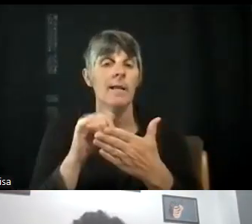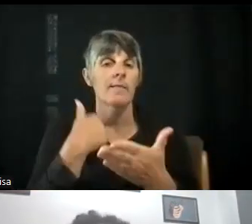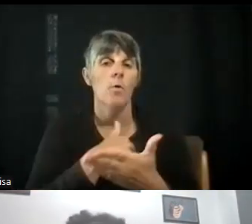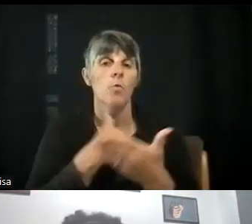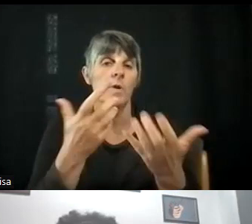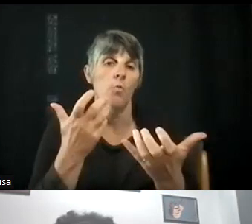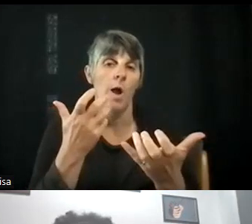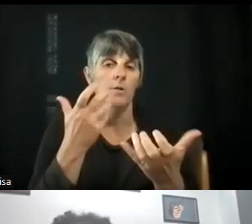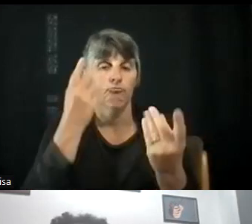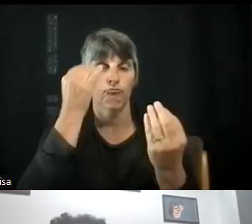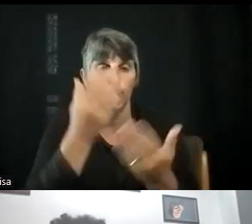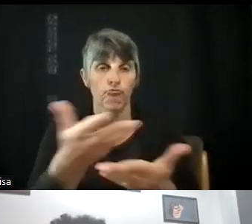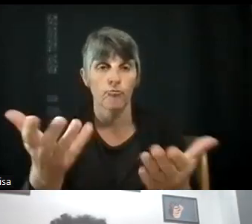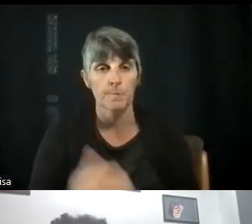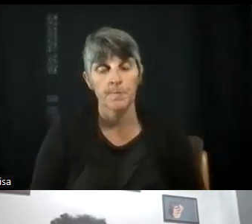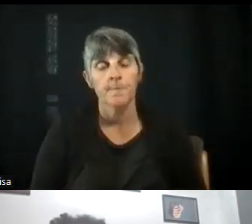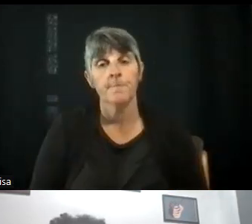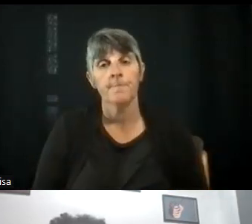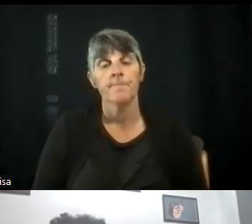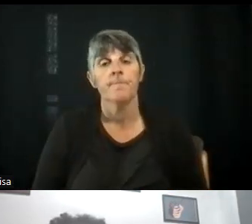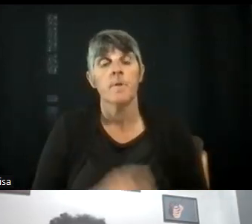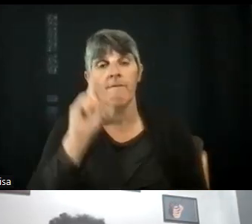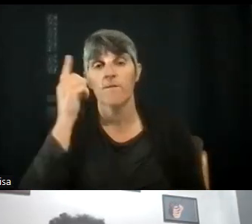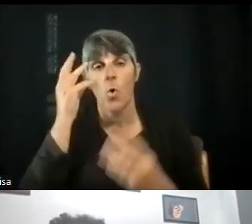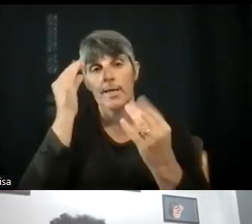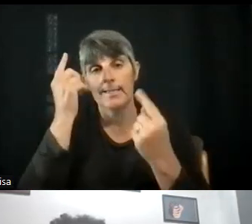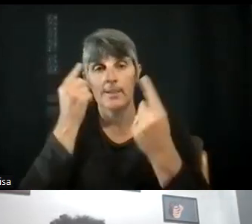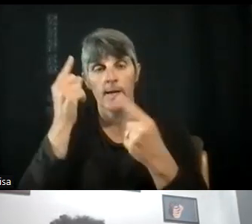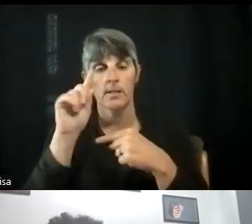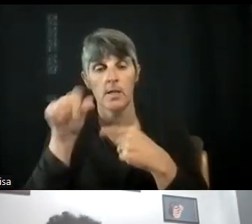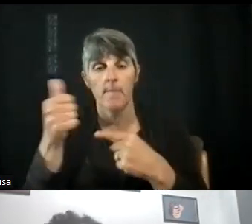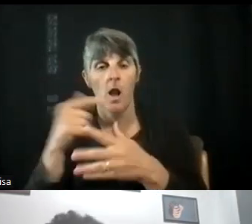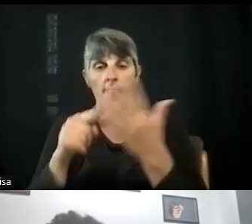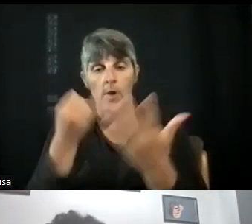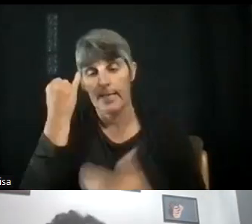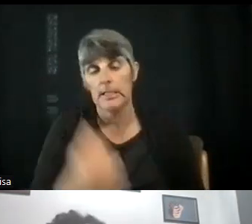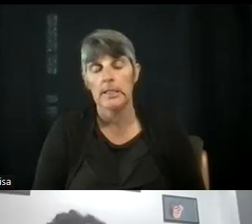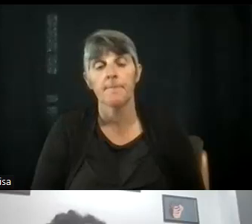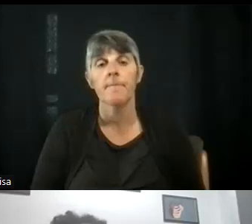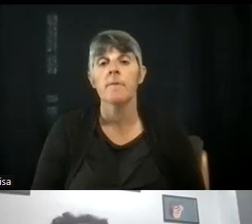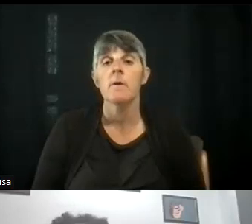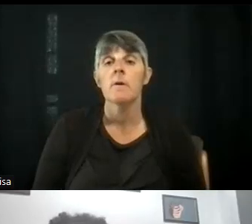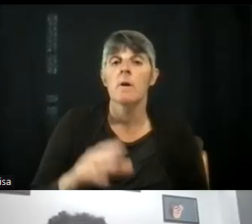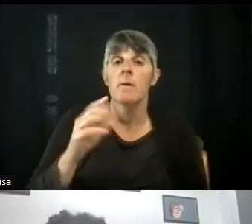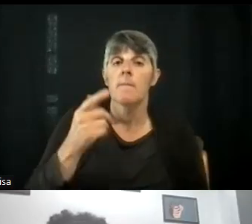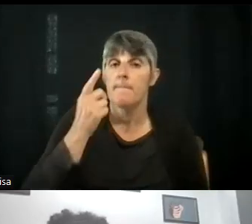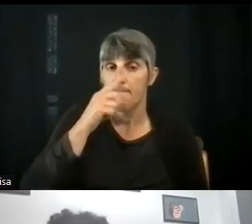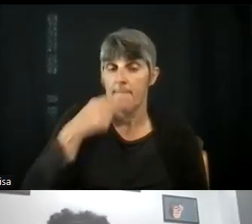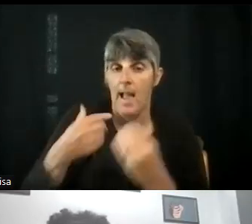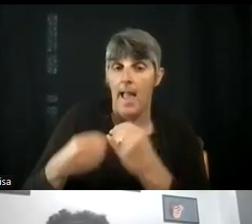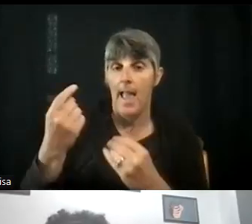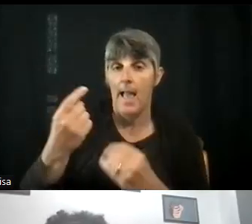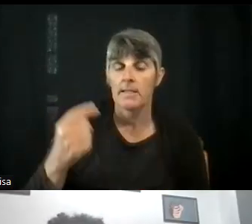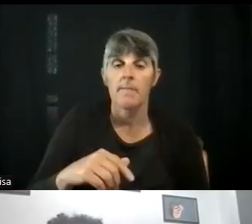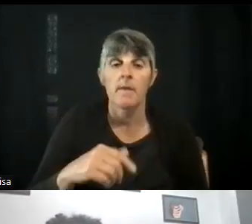to put before the team for consideration among many other ideas. May I add something? Sure.